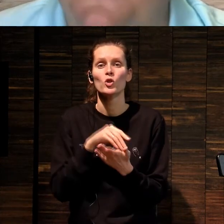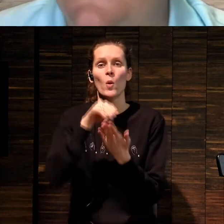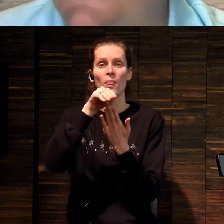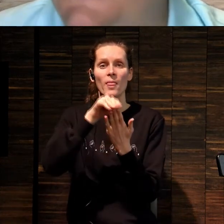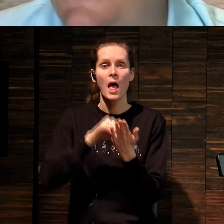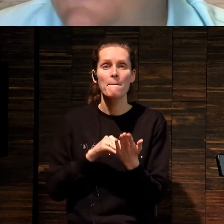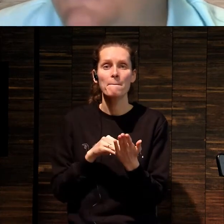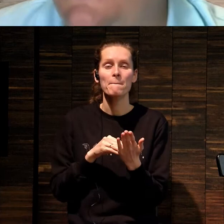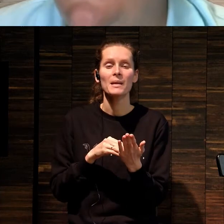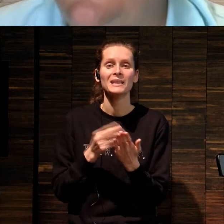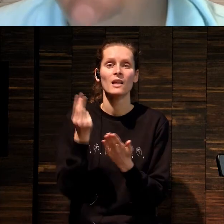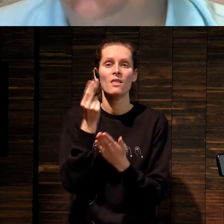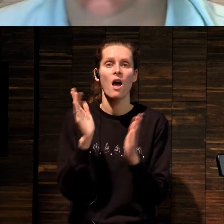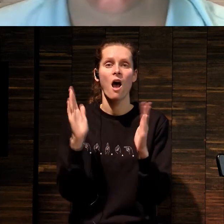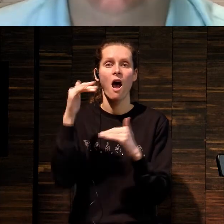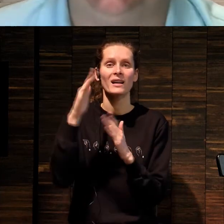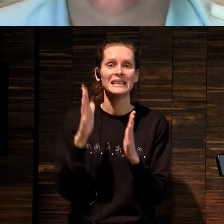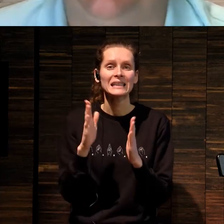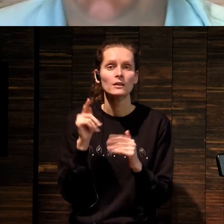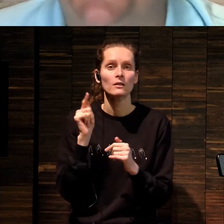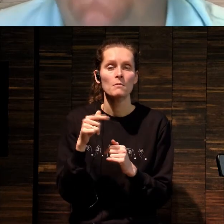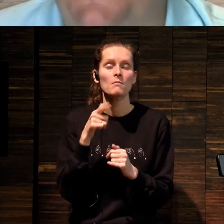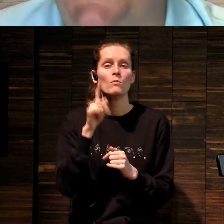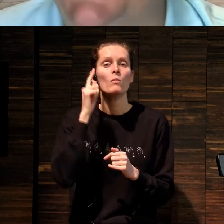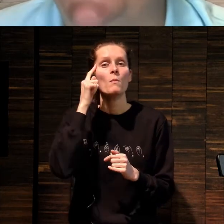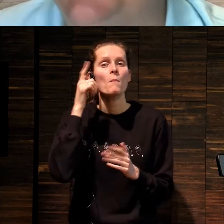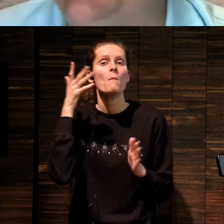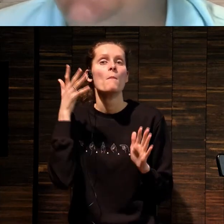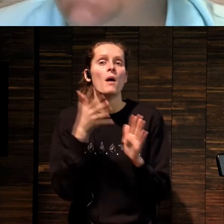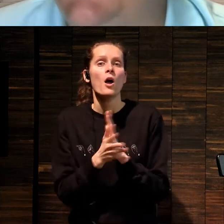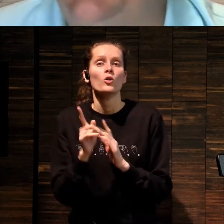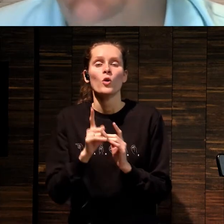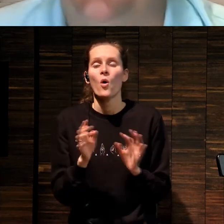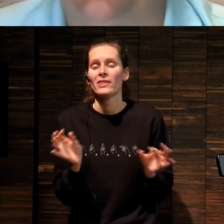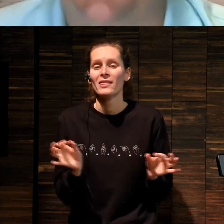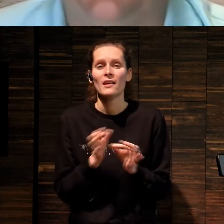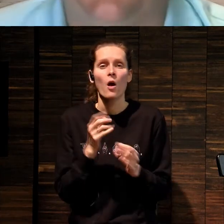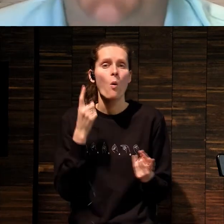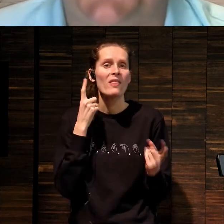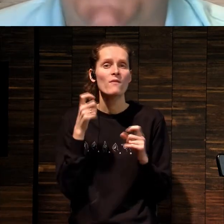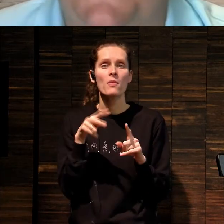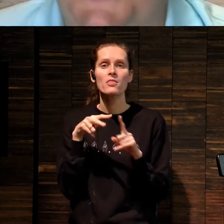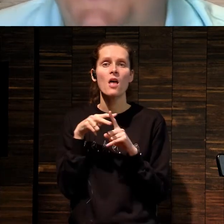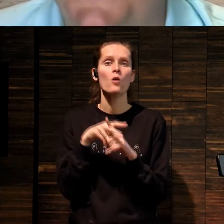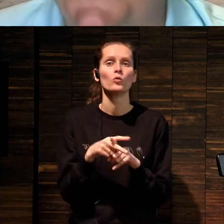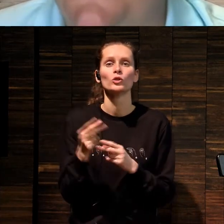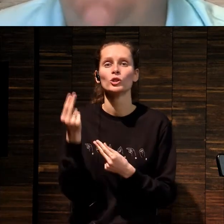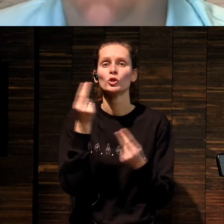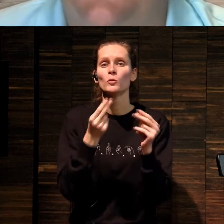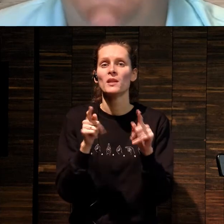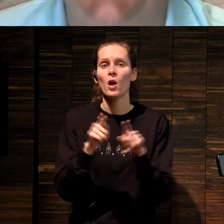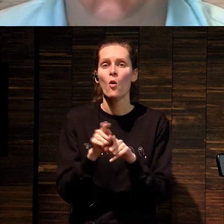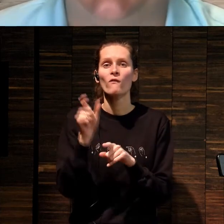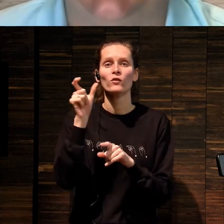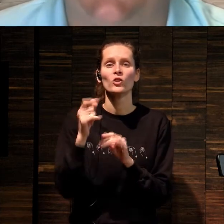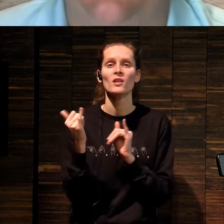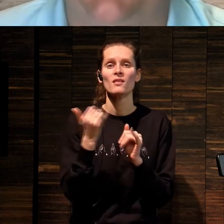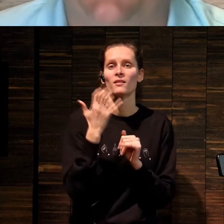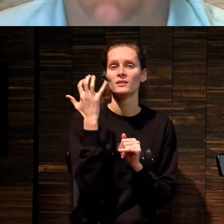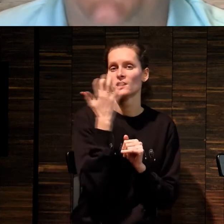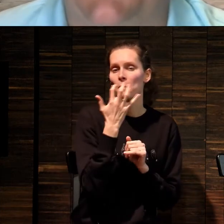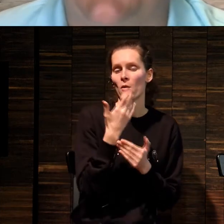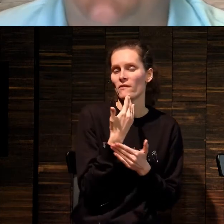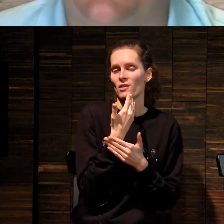decorative. So this is really helpful to marketing teams. And then you have color contrast readers. You have headings that